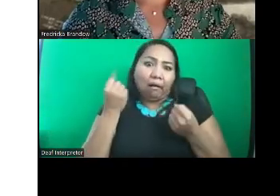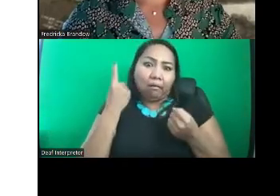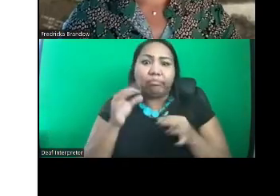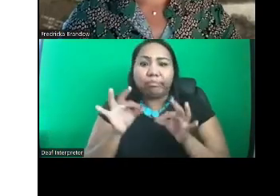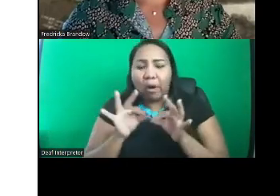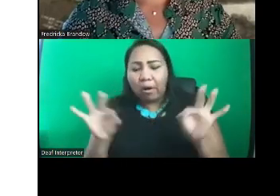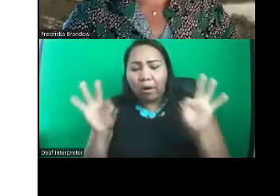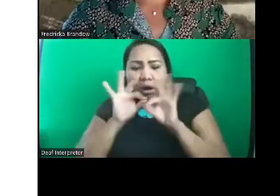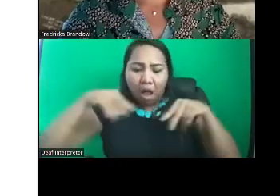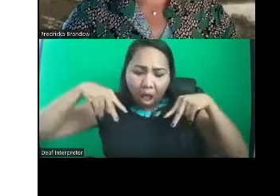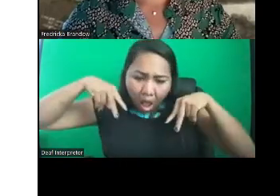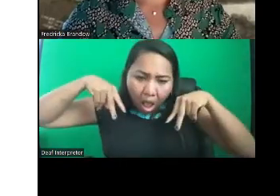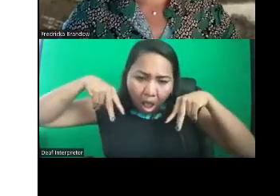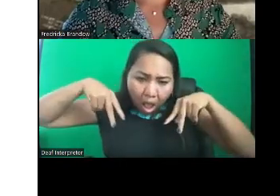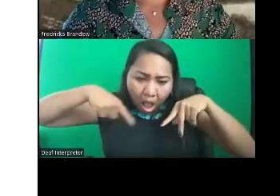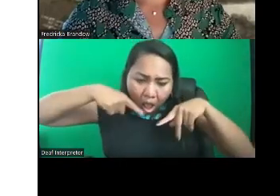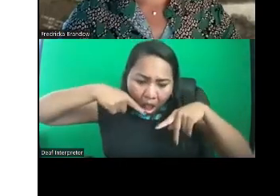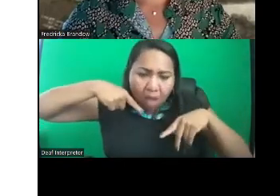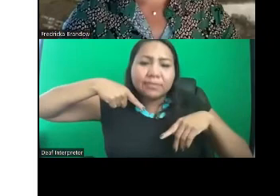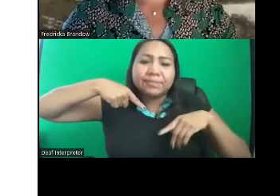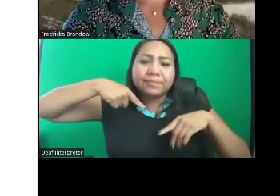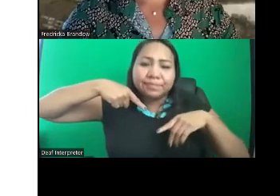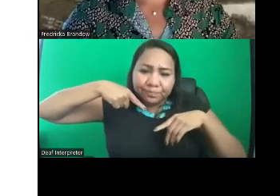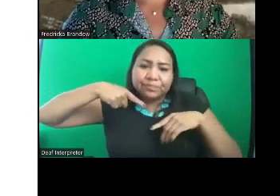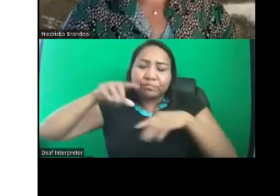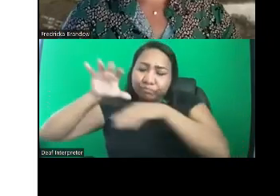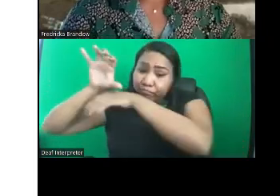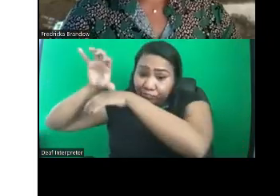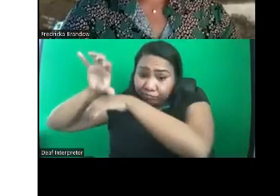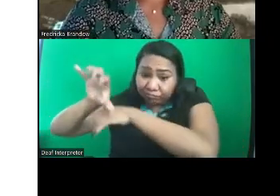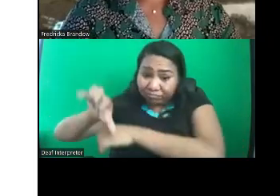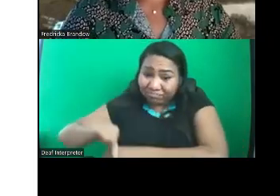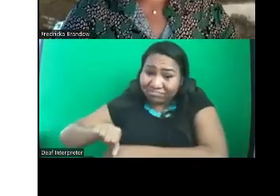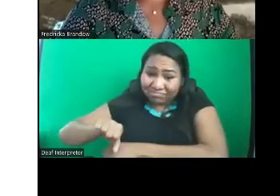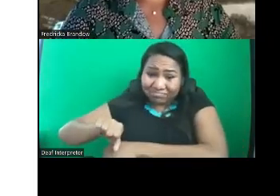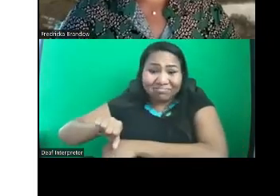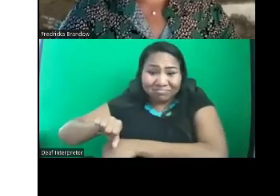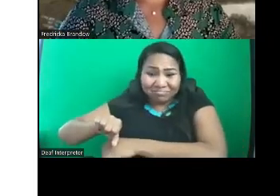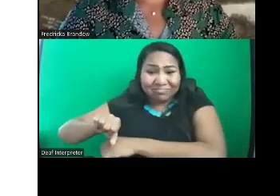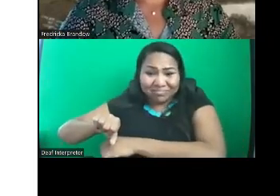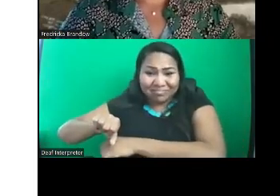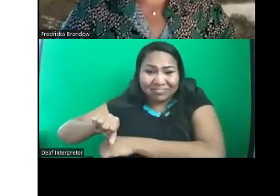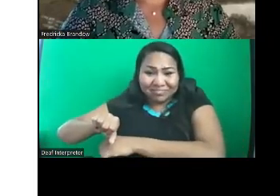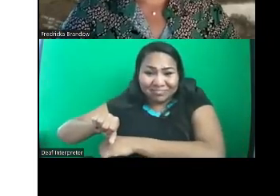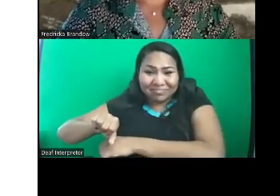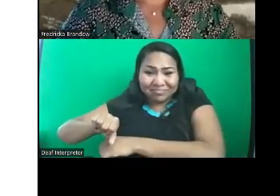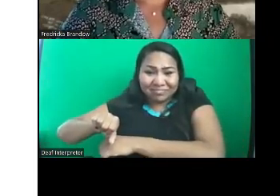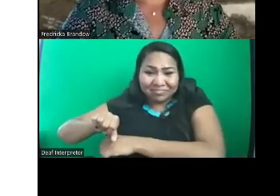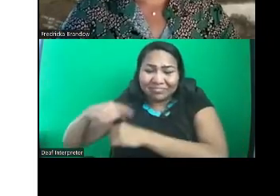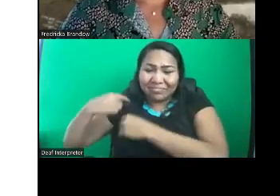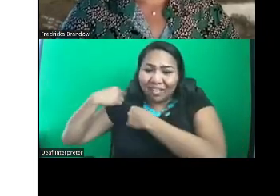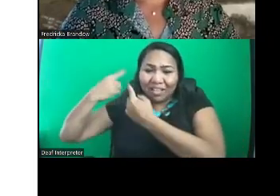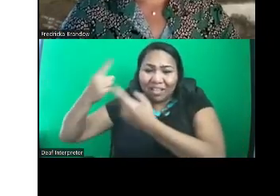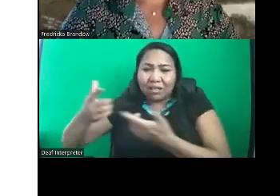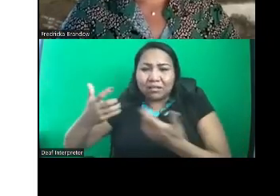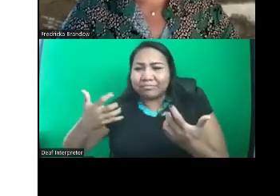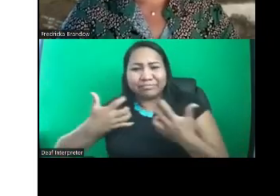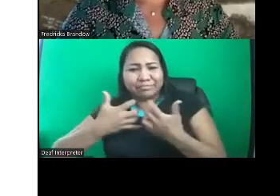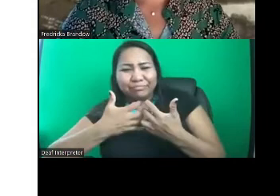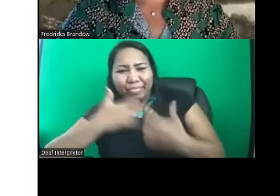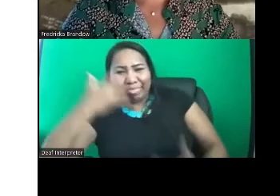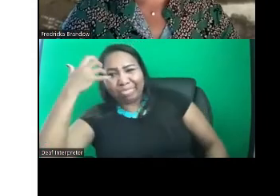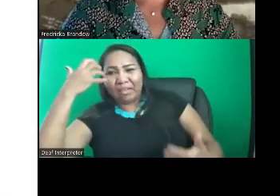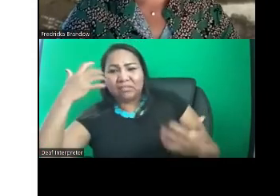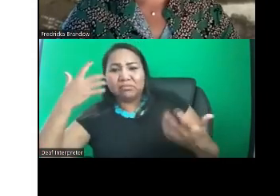practices and ways of educating a general population is not going to work for the children and the youth coming from